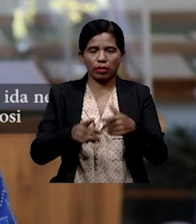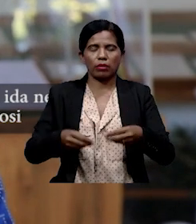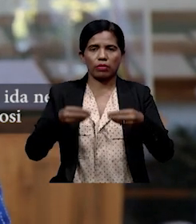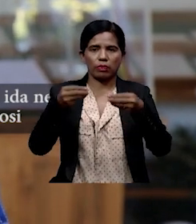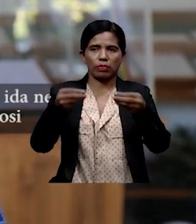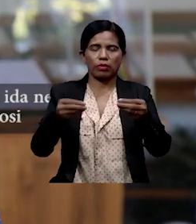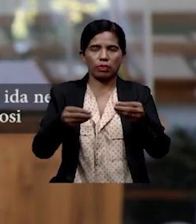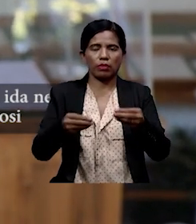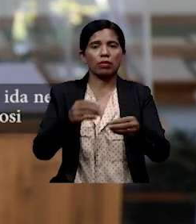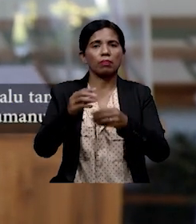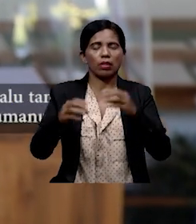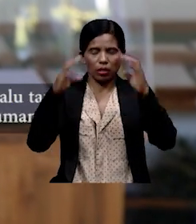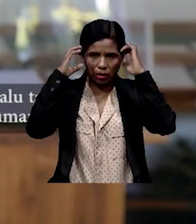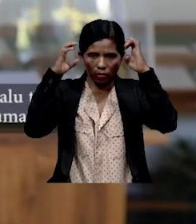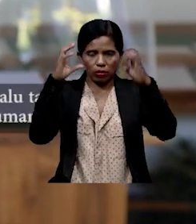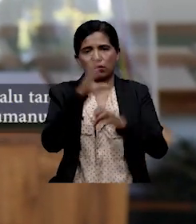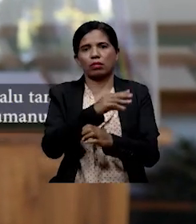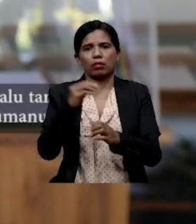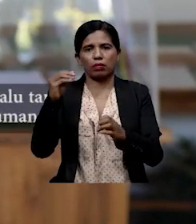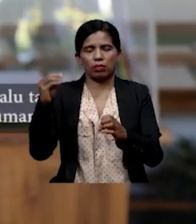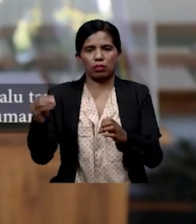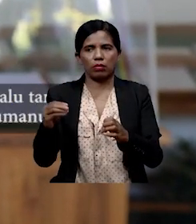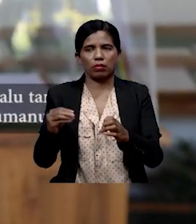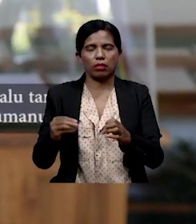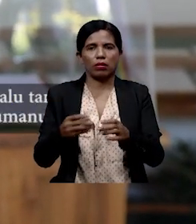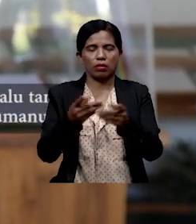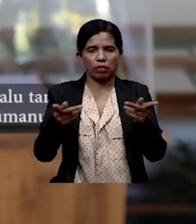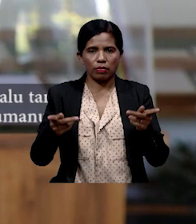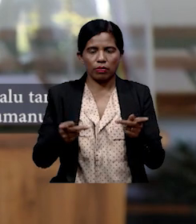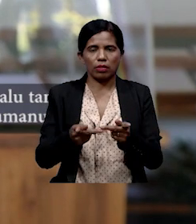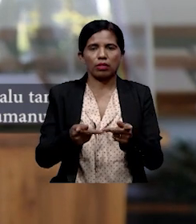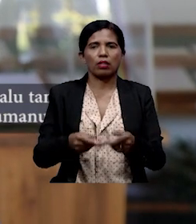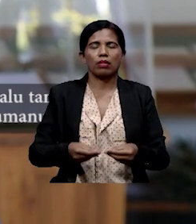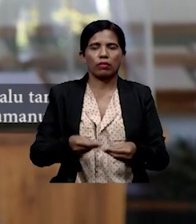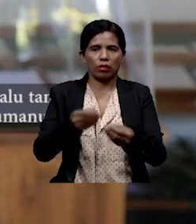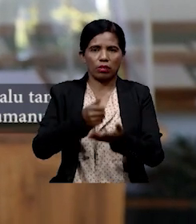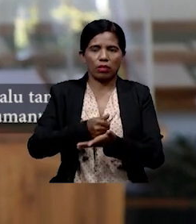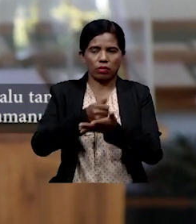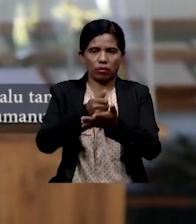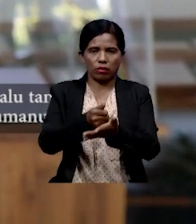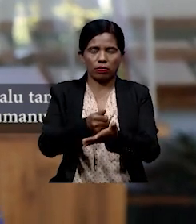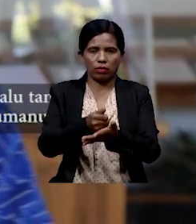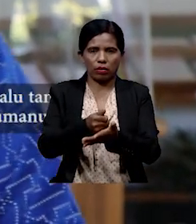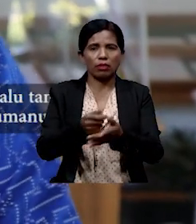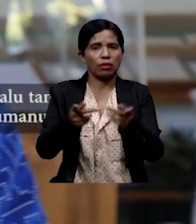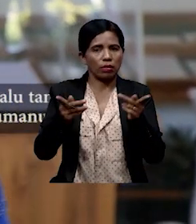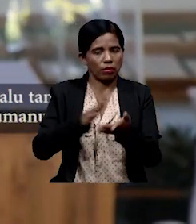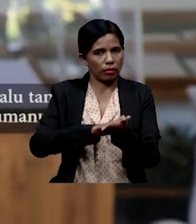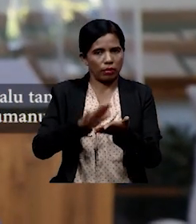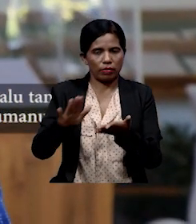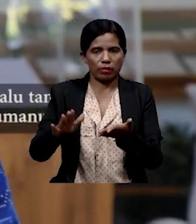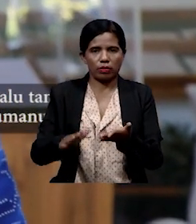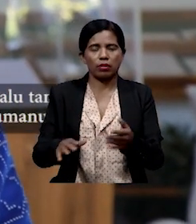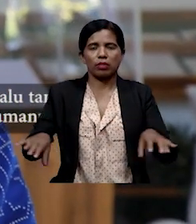secondary education, principally through creating a teacher's college with some additional training alongside of that.